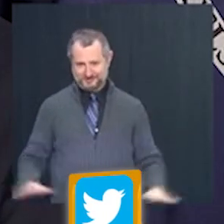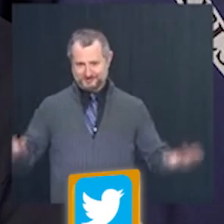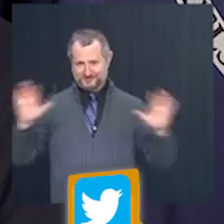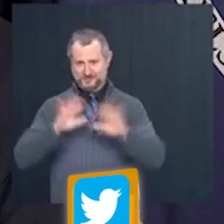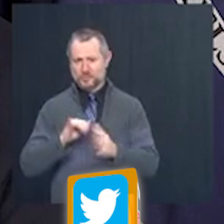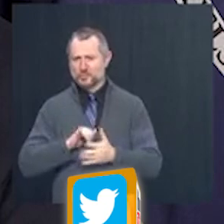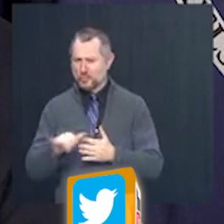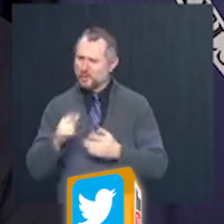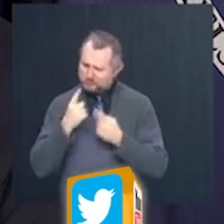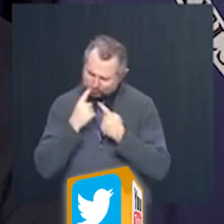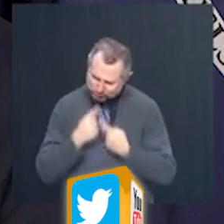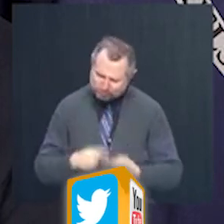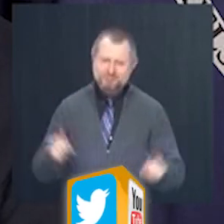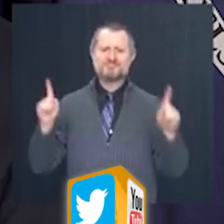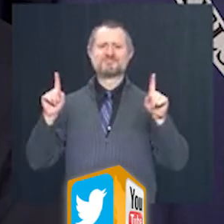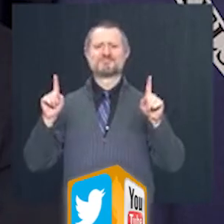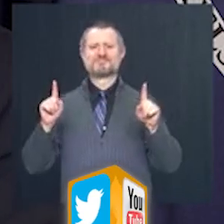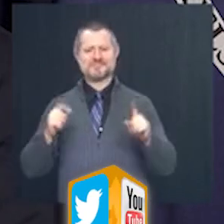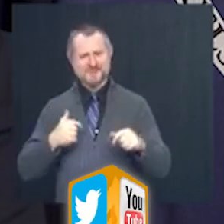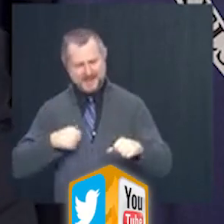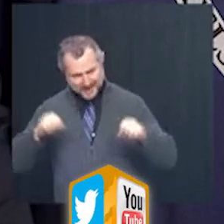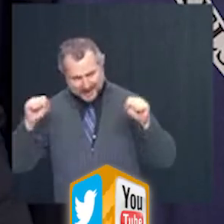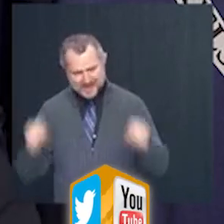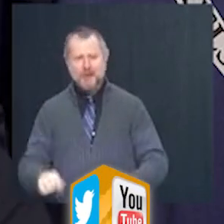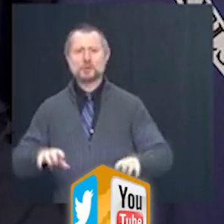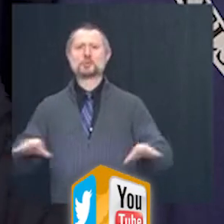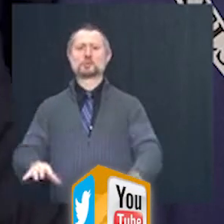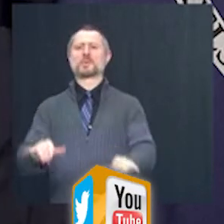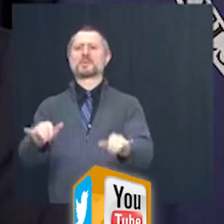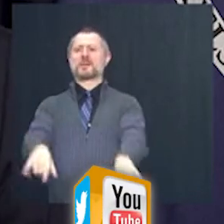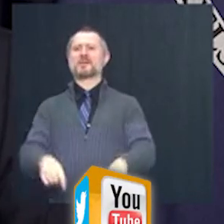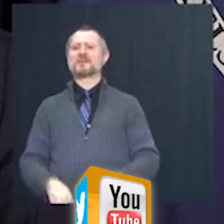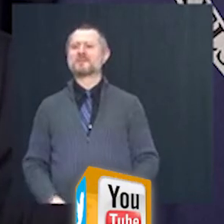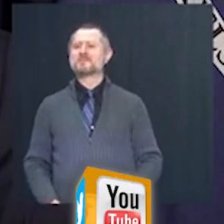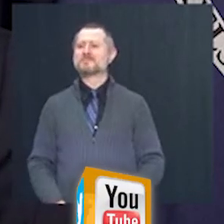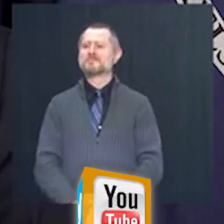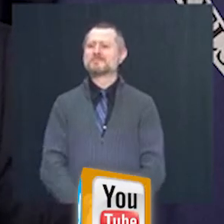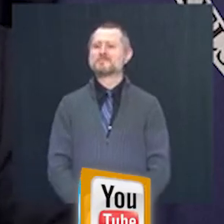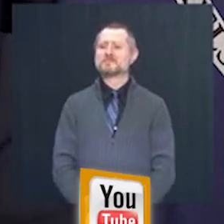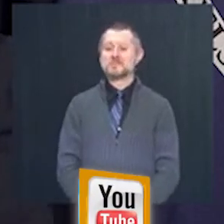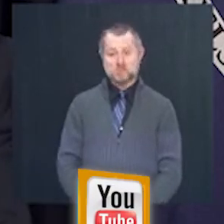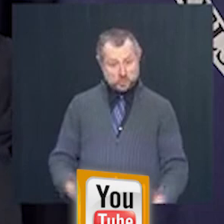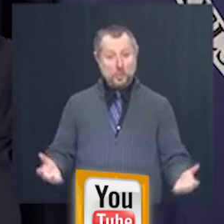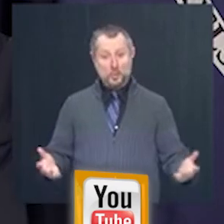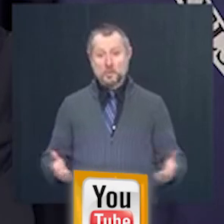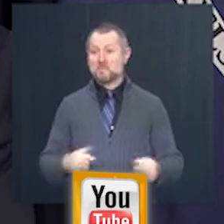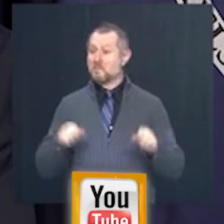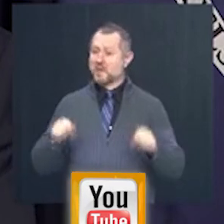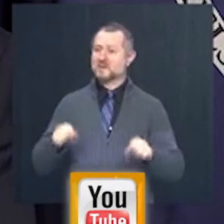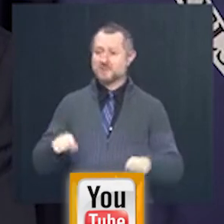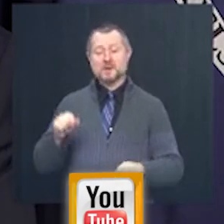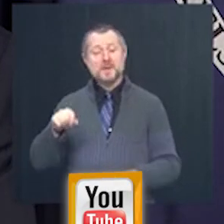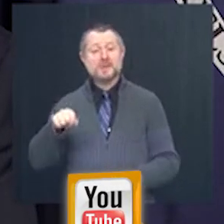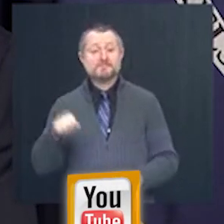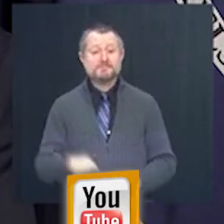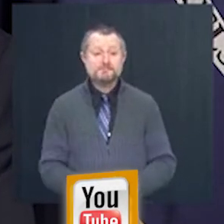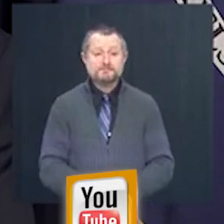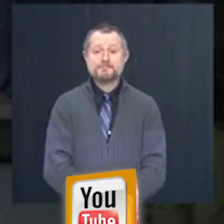on the infection rate. So it's possible.